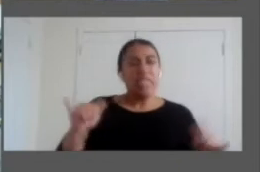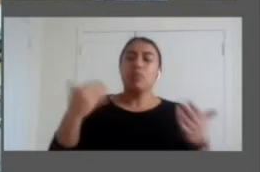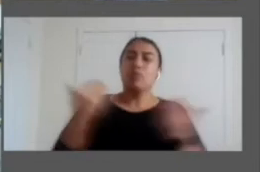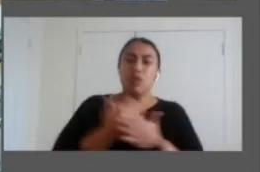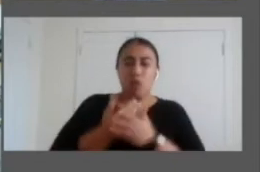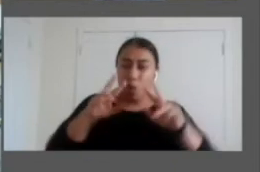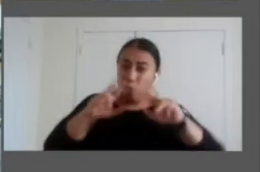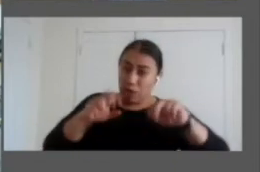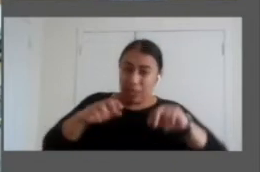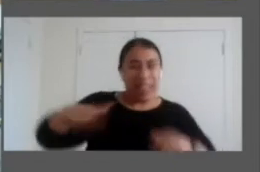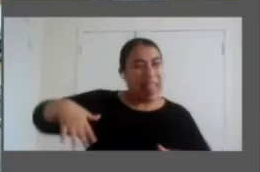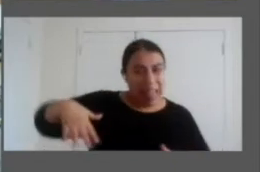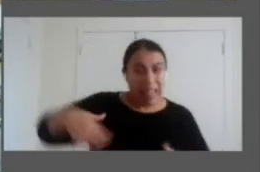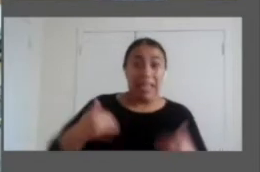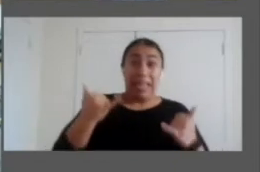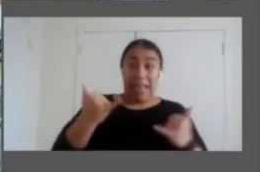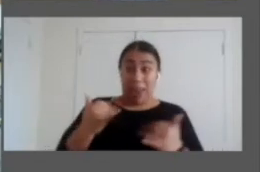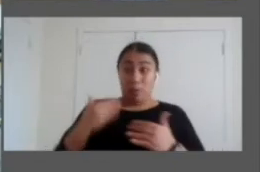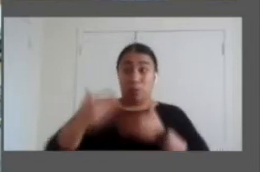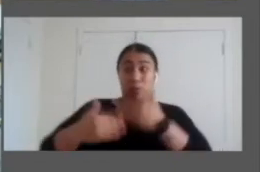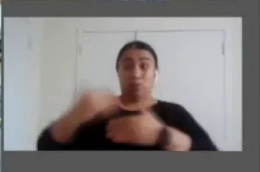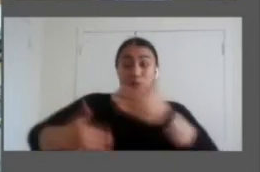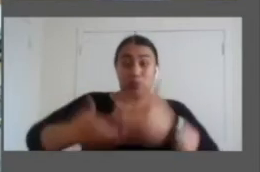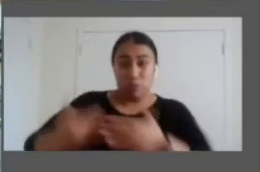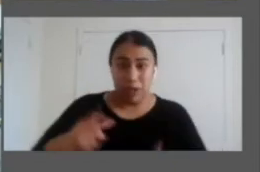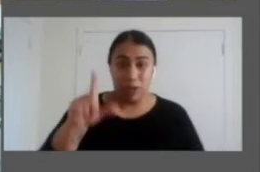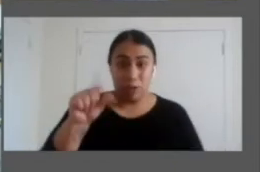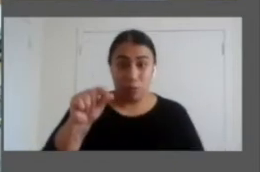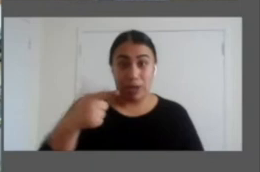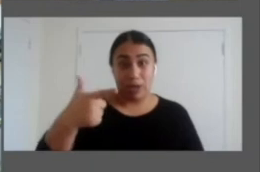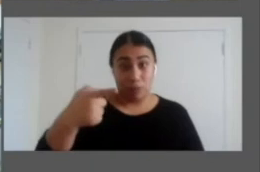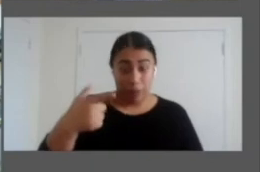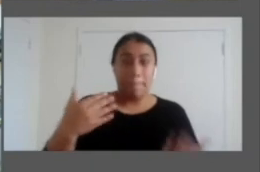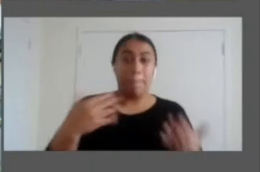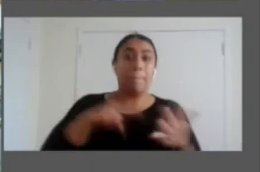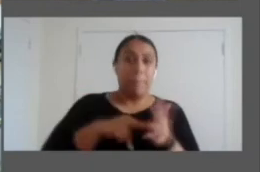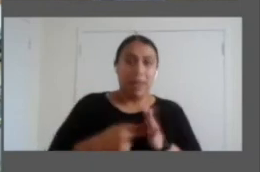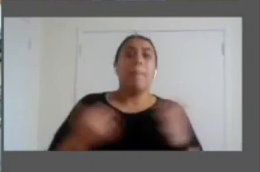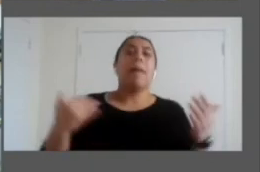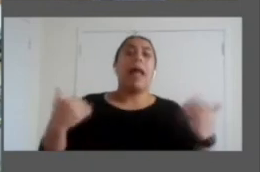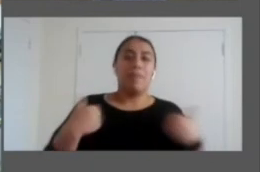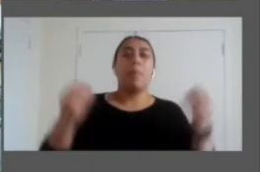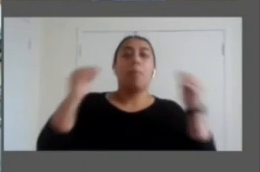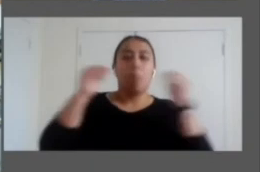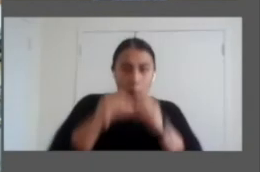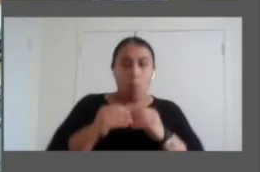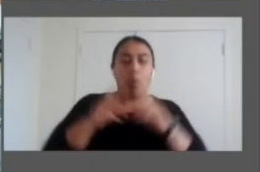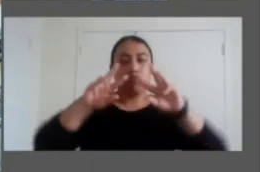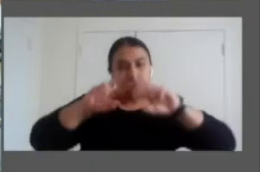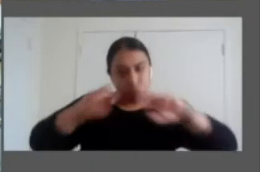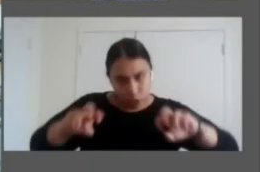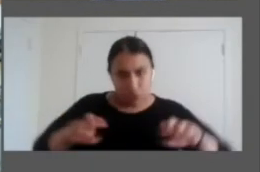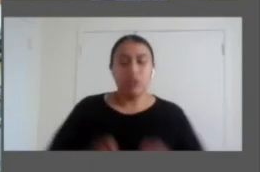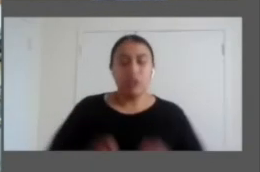it, patients couldn't afford the medication, and efficacy was difficult to achieve with such limited research. Another